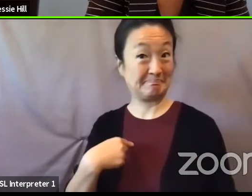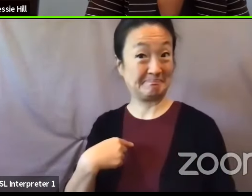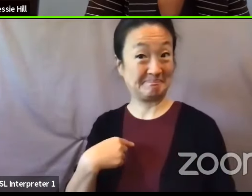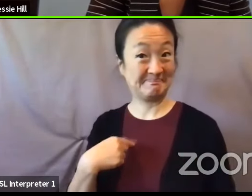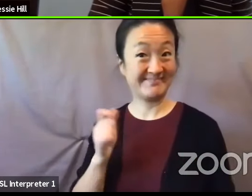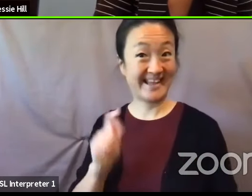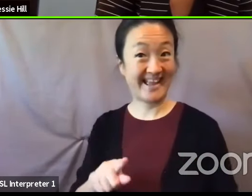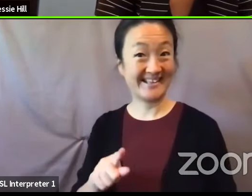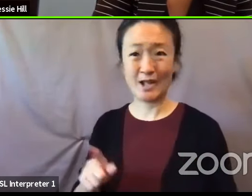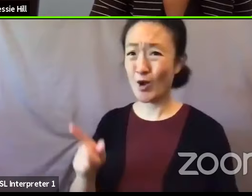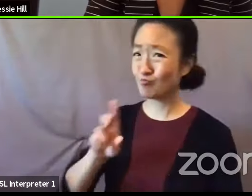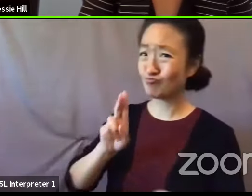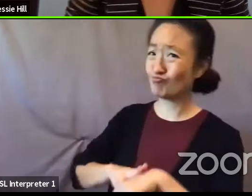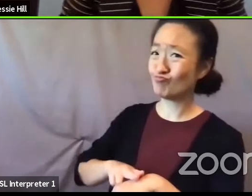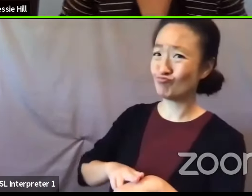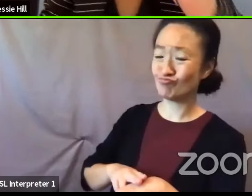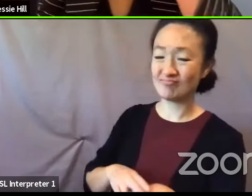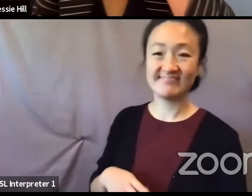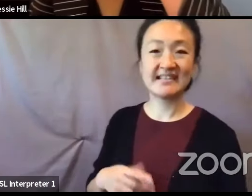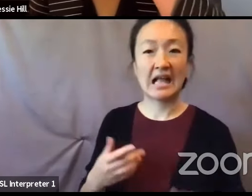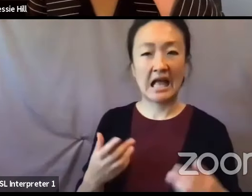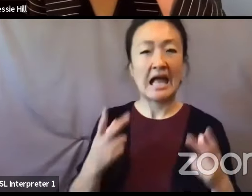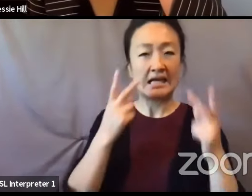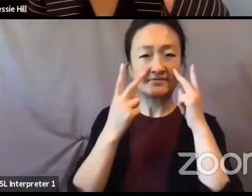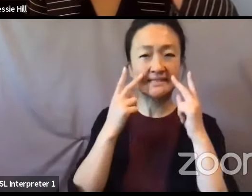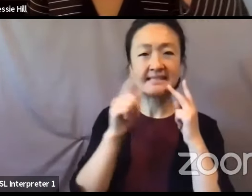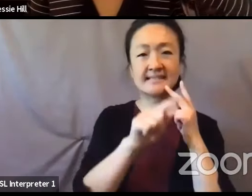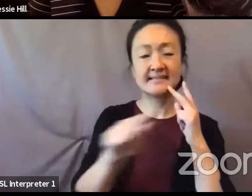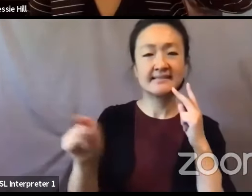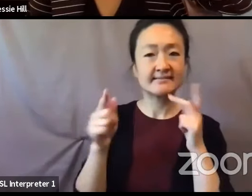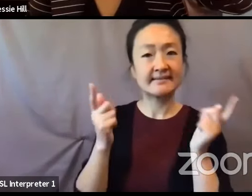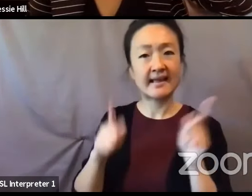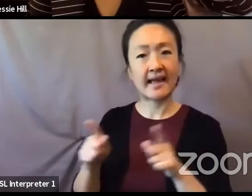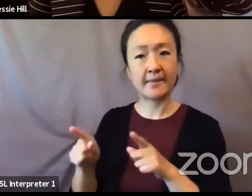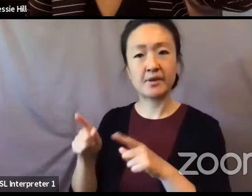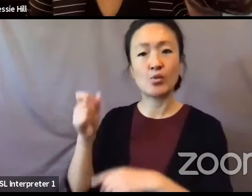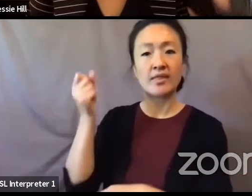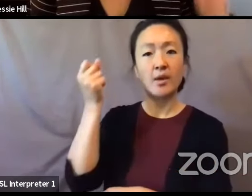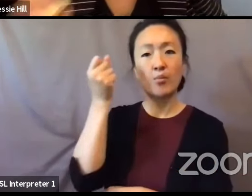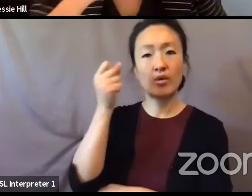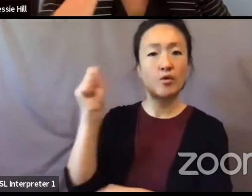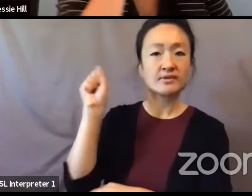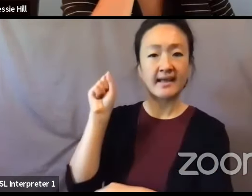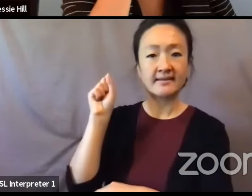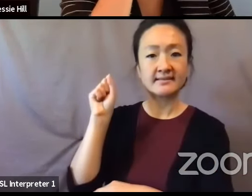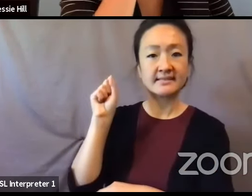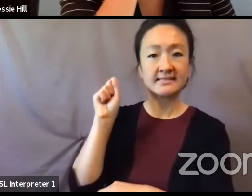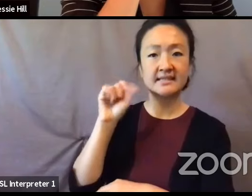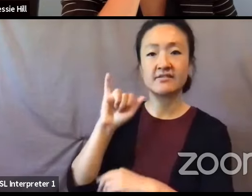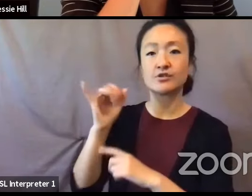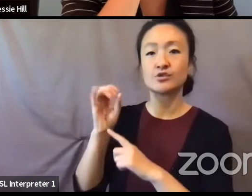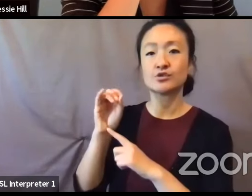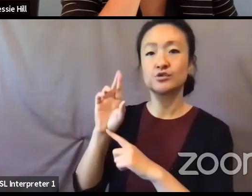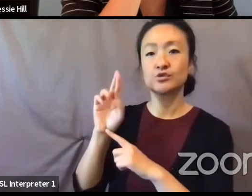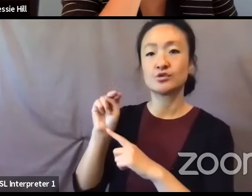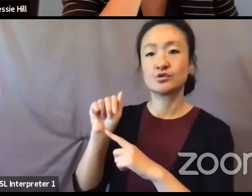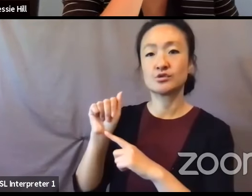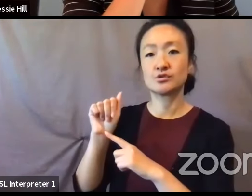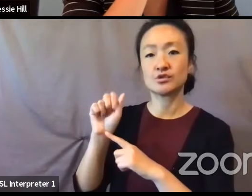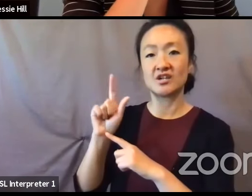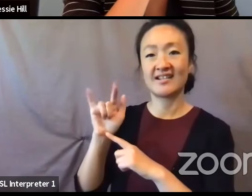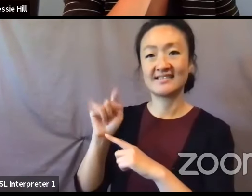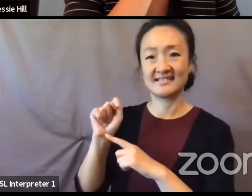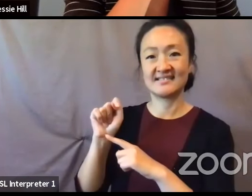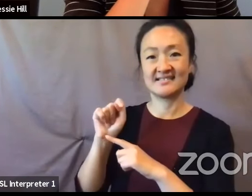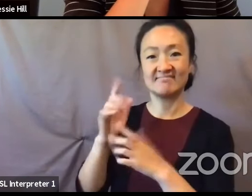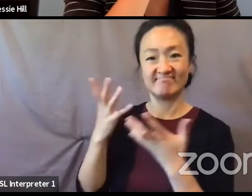course. We've seen a few instances with these protests of journalists being caught up in the violence, and